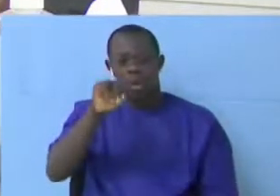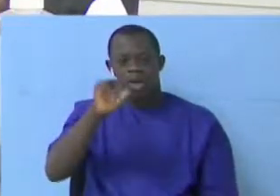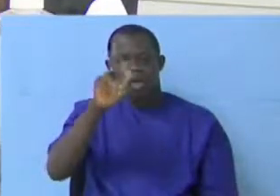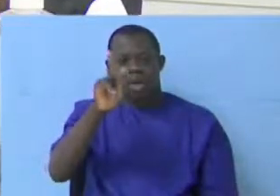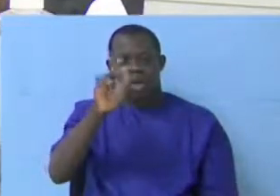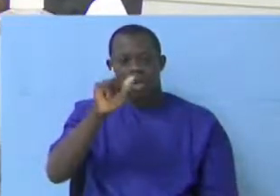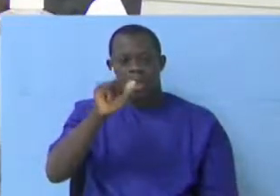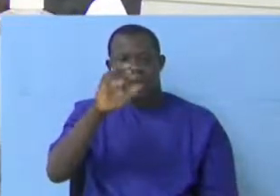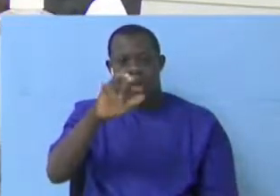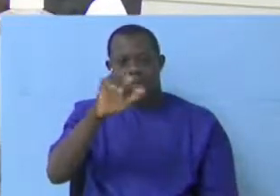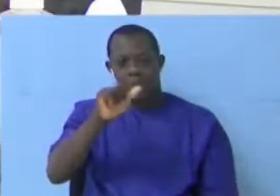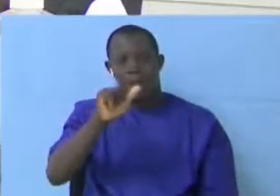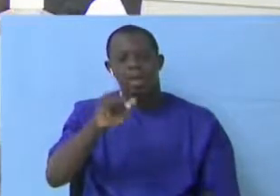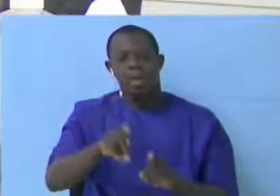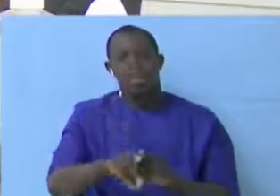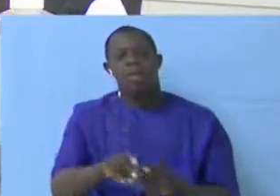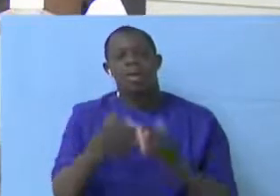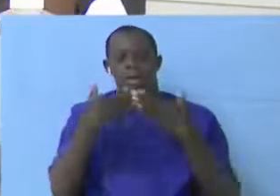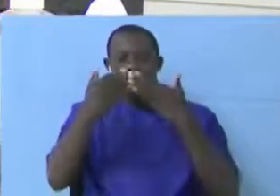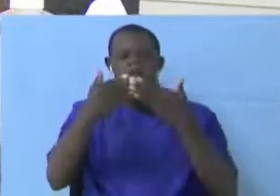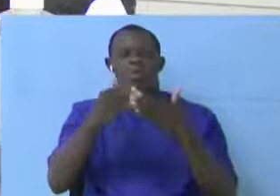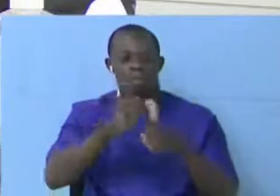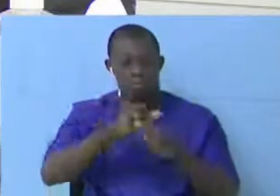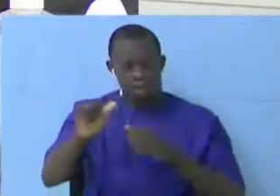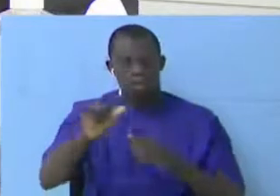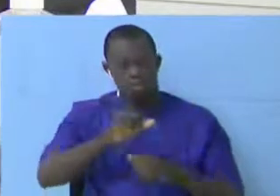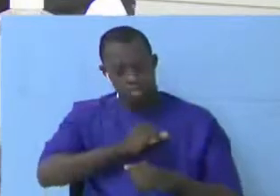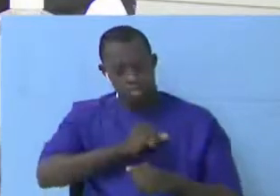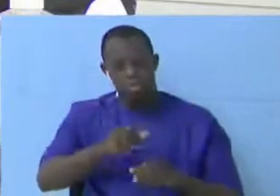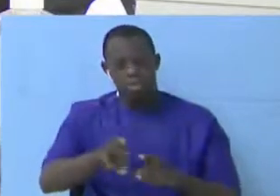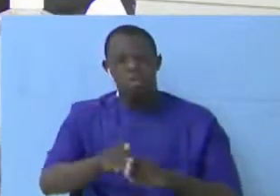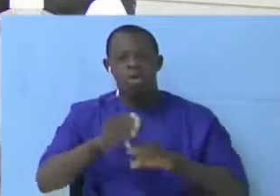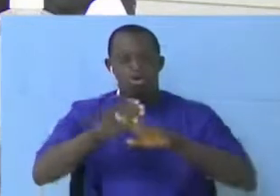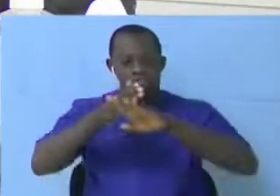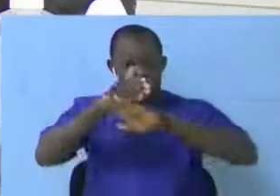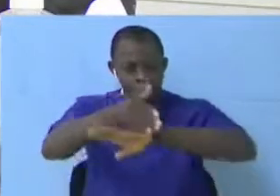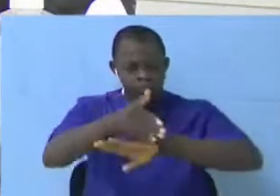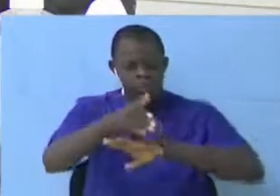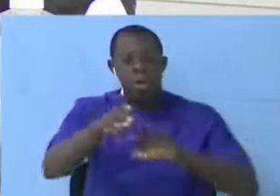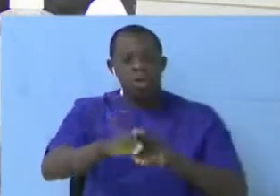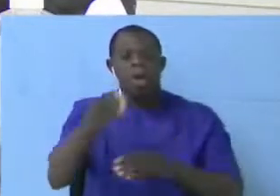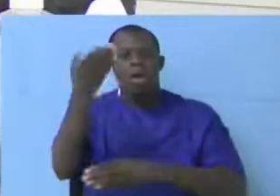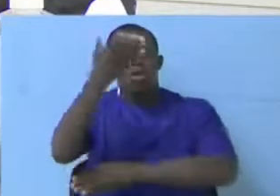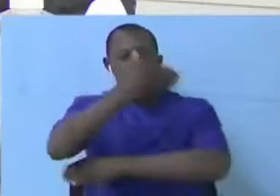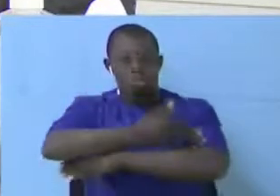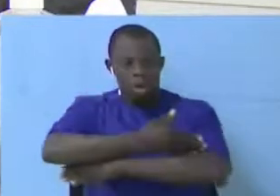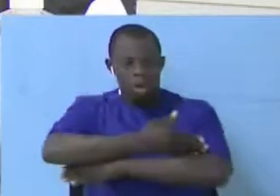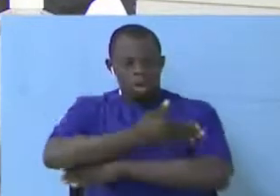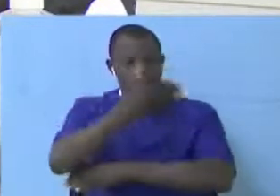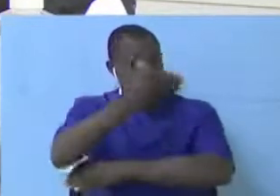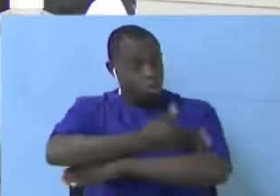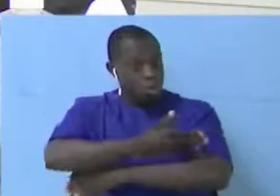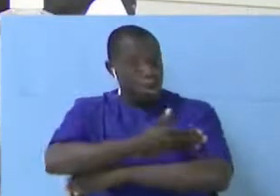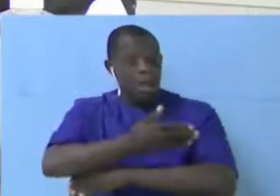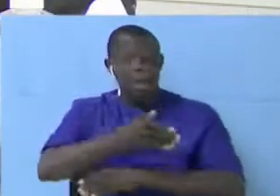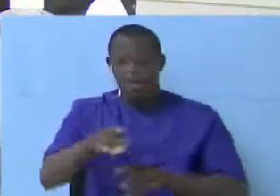That he better cross the borders of the Gambia out of this country, otherwise we will get him anywhere he is.